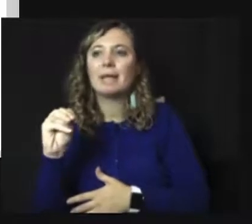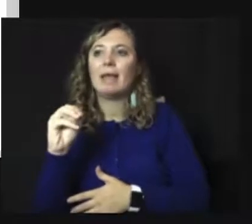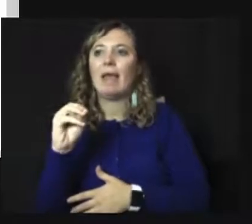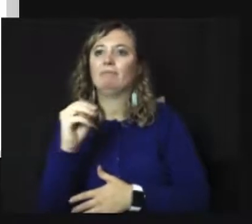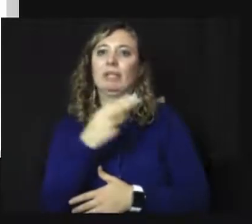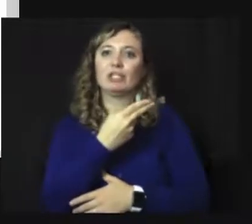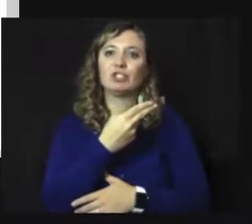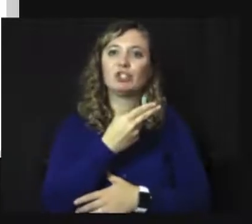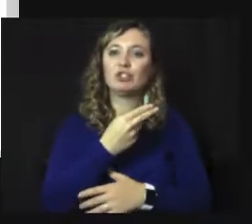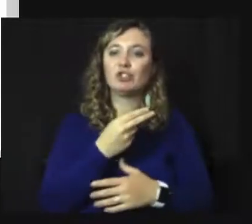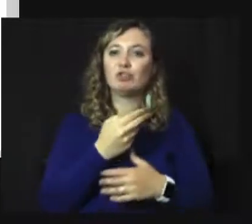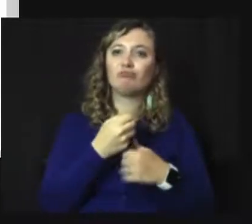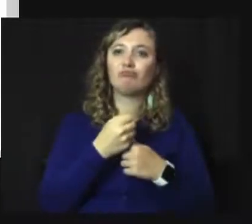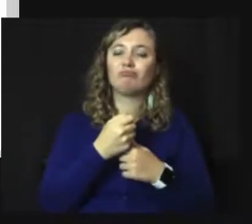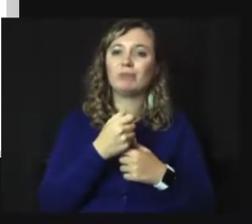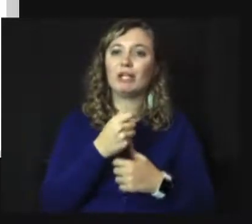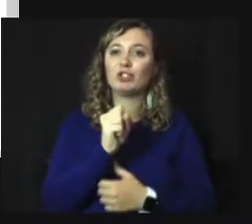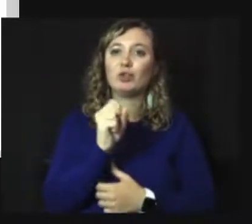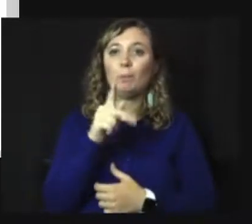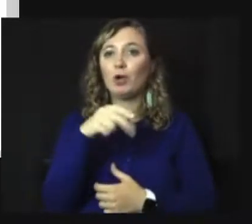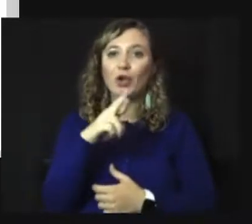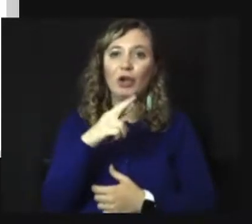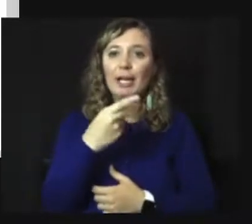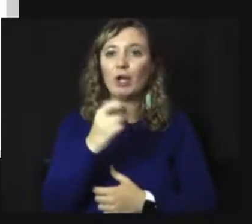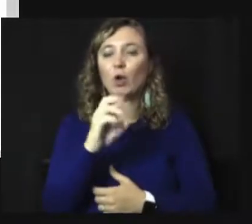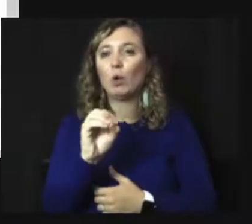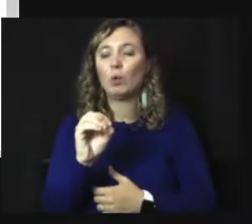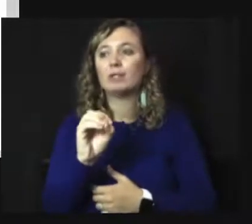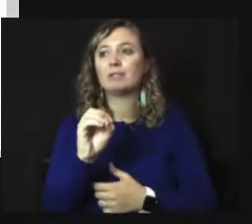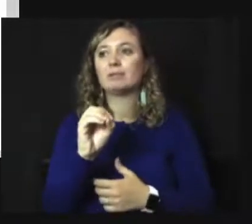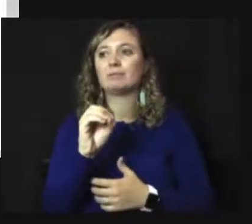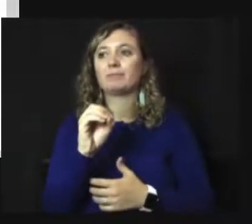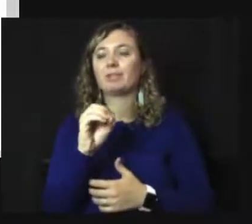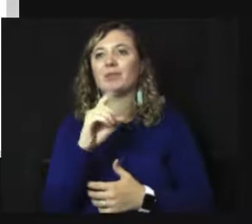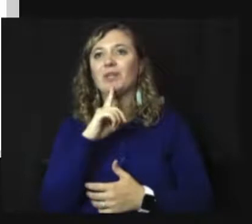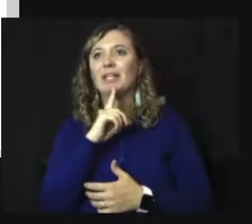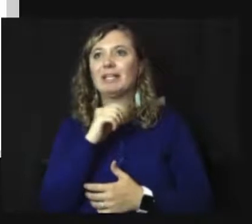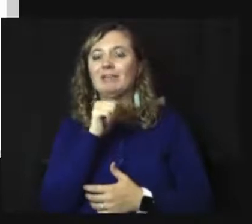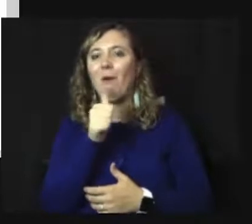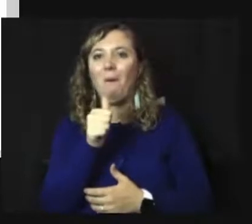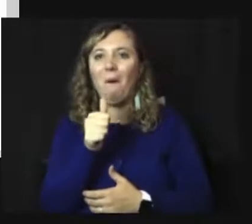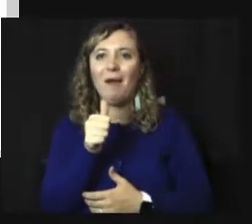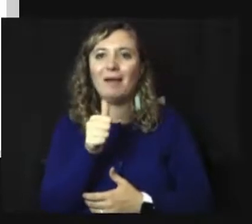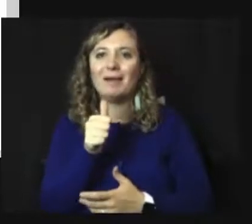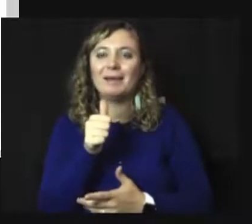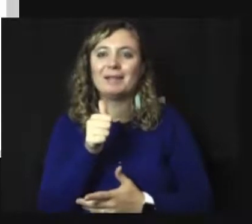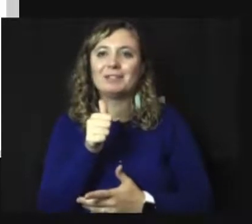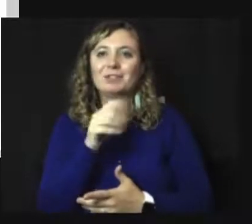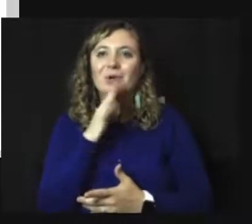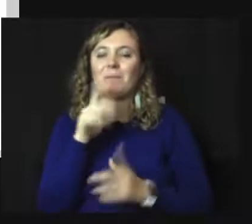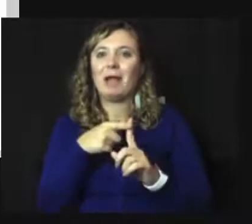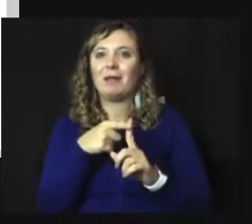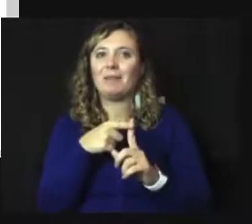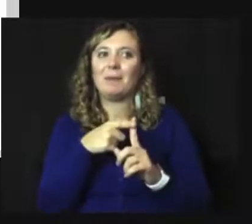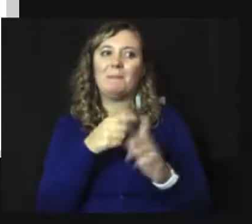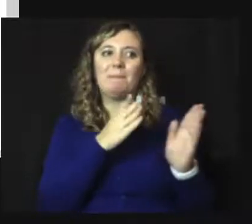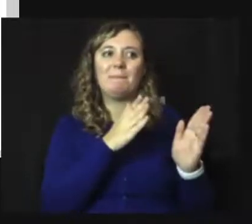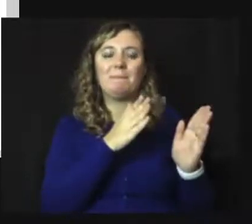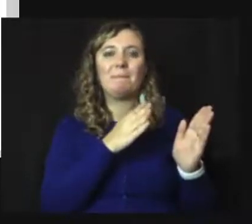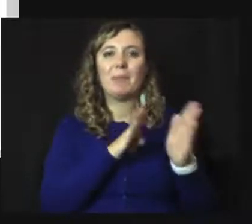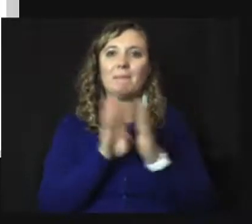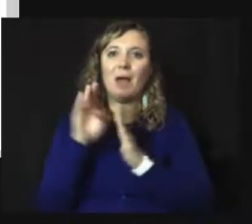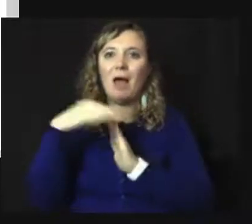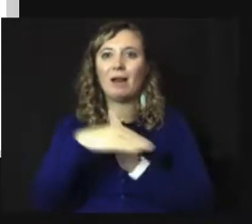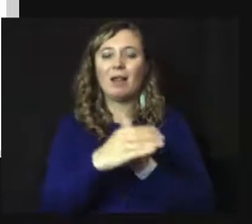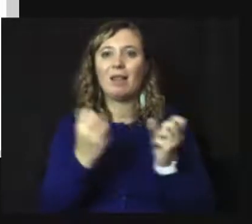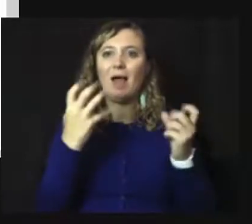thing of not talking about the plot at all and just enticing people and then dropping all these other nuggets. So if you're interested, you can buy Prayers and Pixies. It's